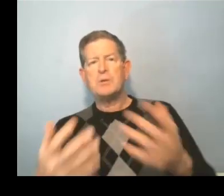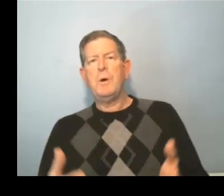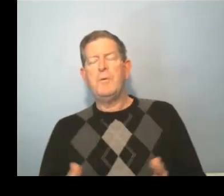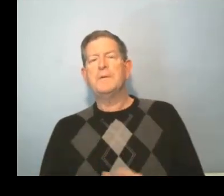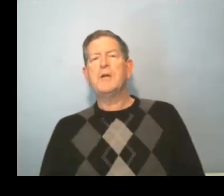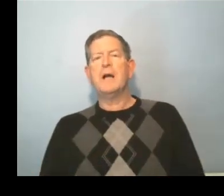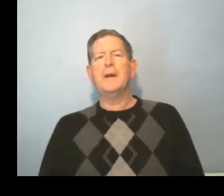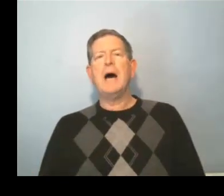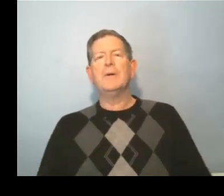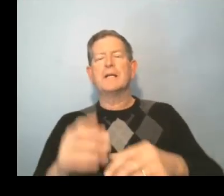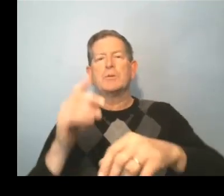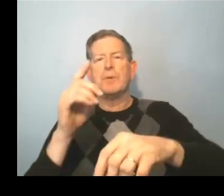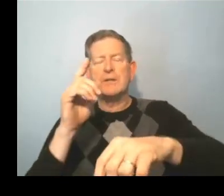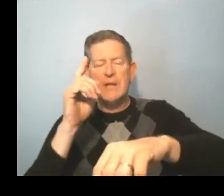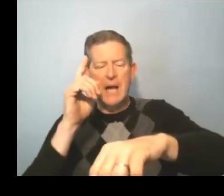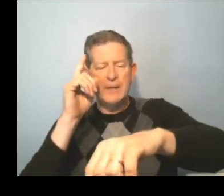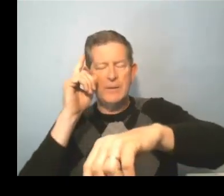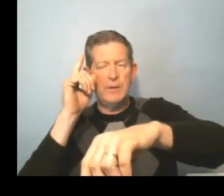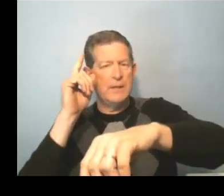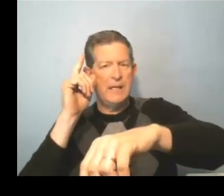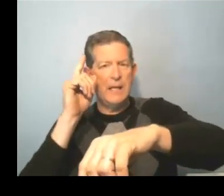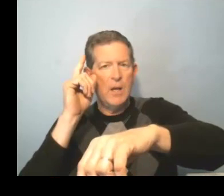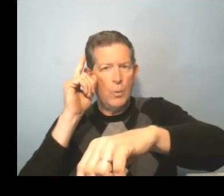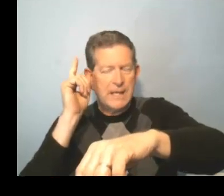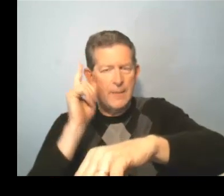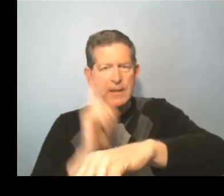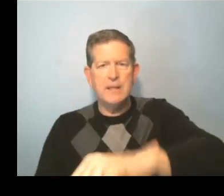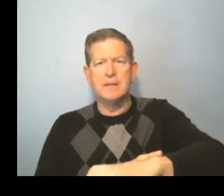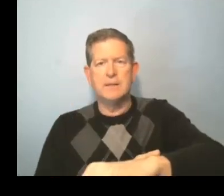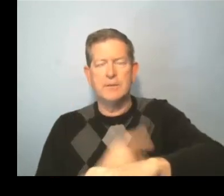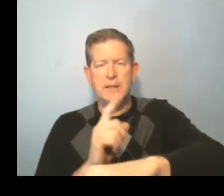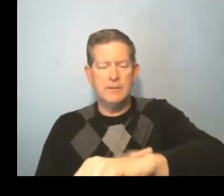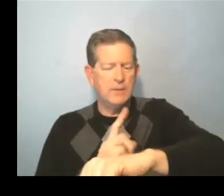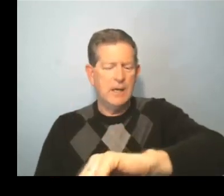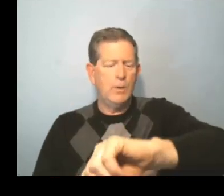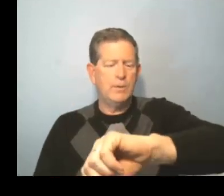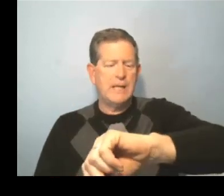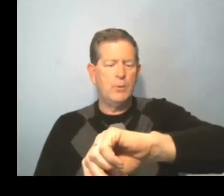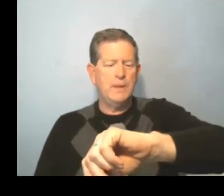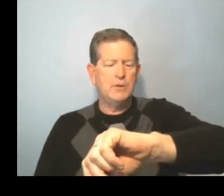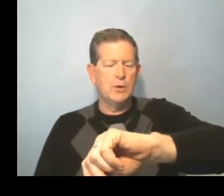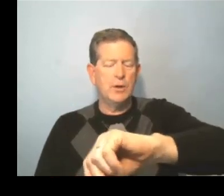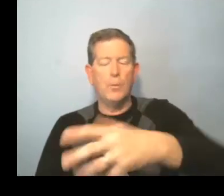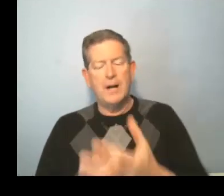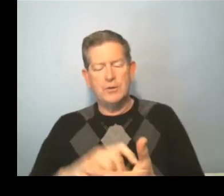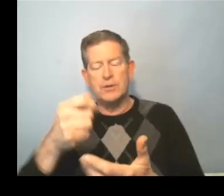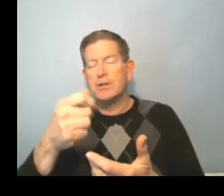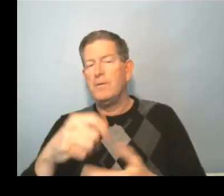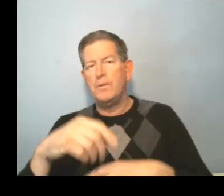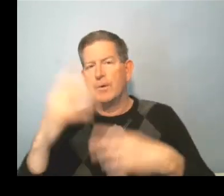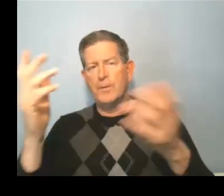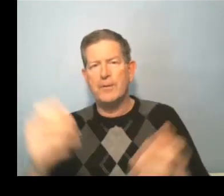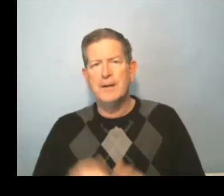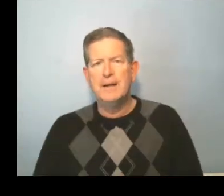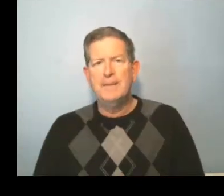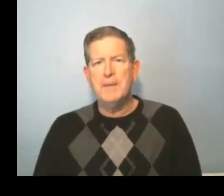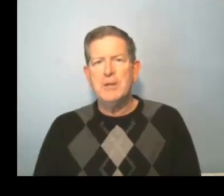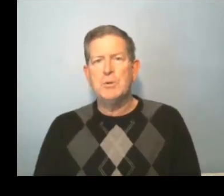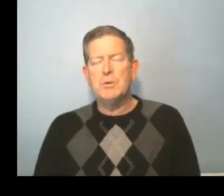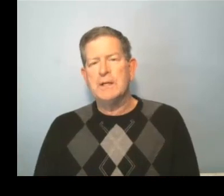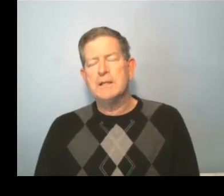up to this point, we've been talking about how to express time as when you're indicating what time it is. What time it would be as you look at your watch or your cell phone or